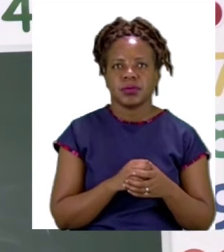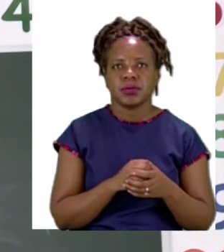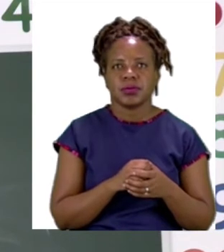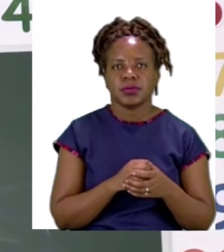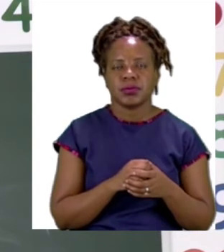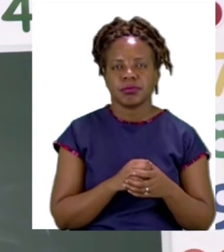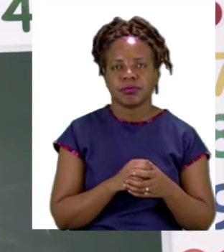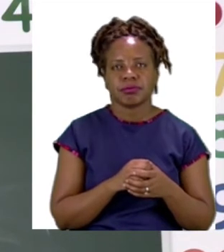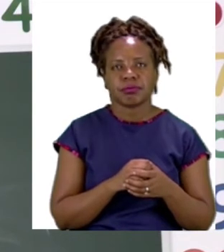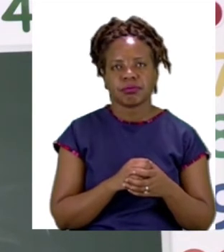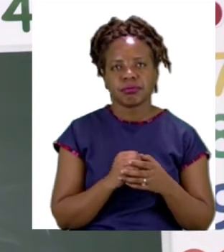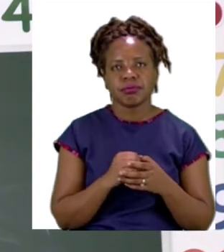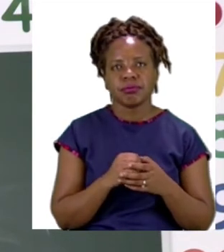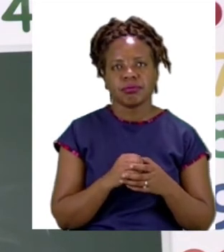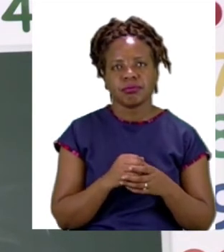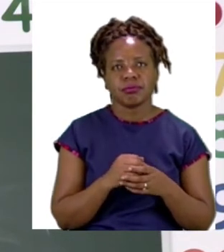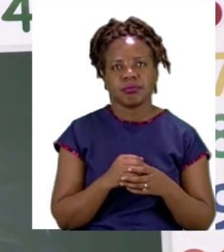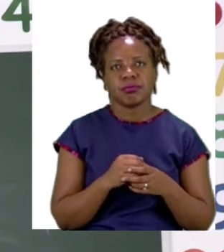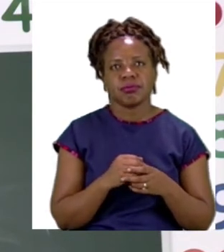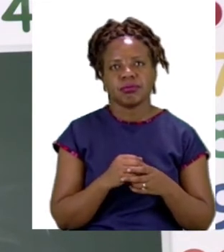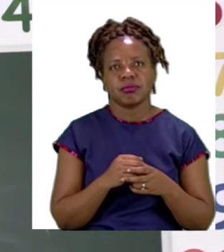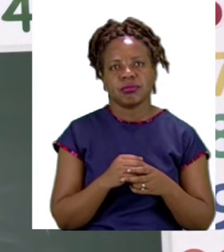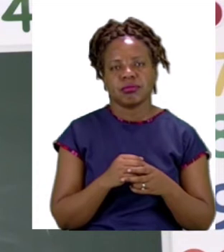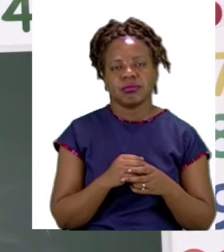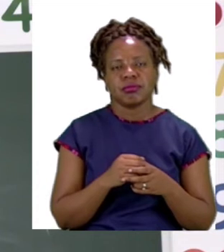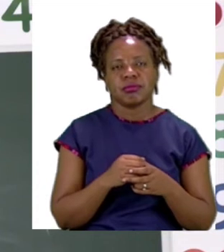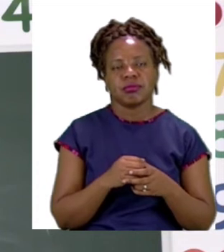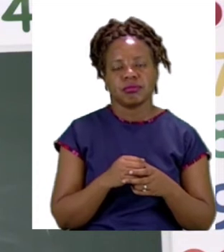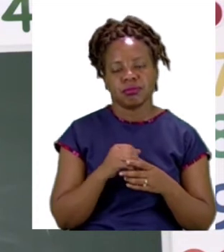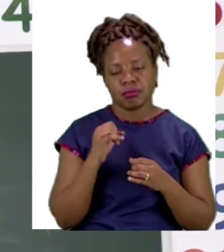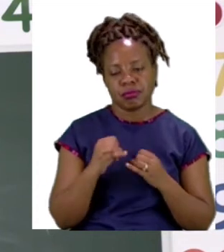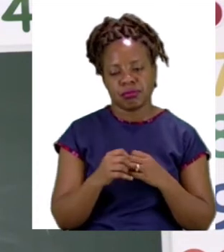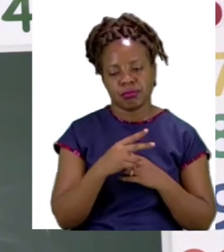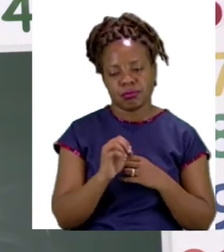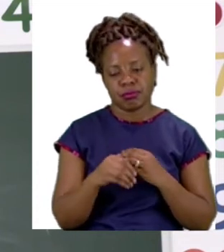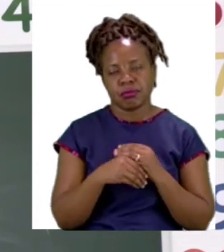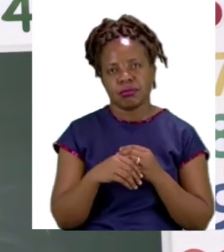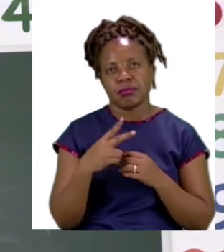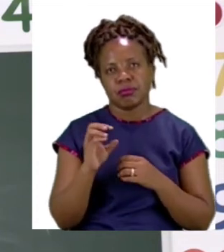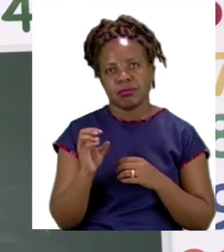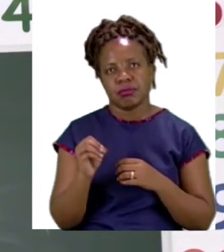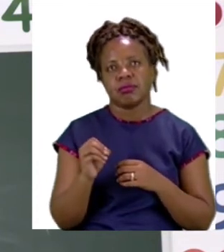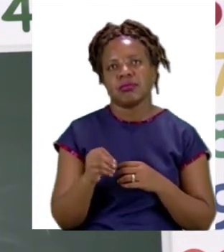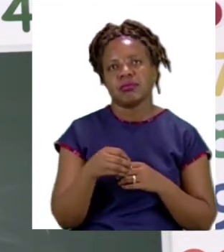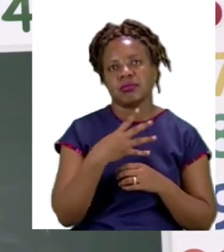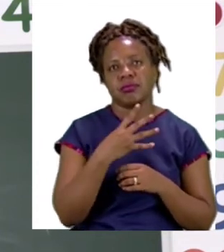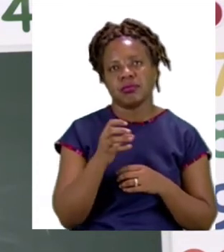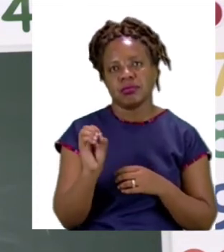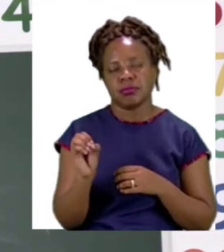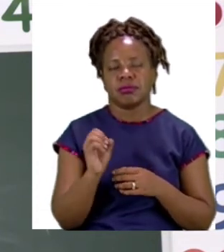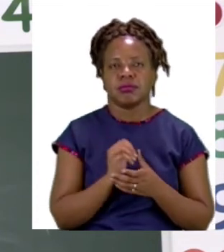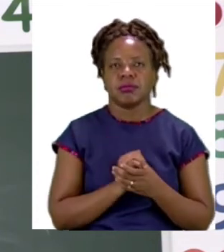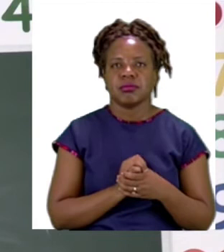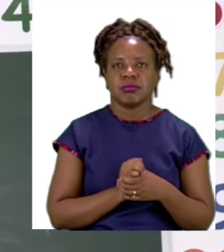if I add another 20 and another 20, I also get 40.